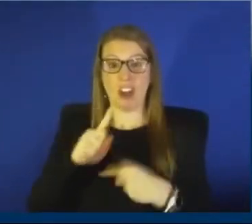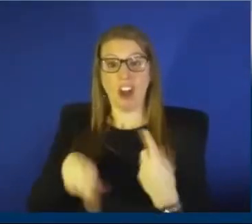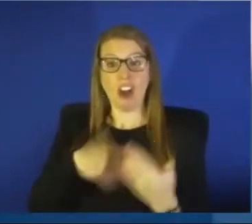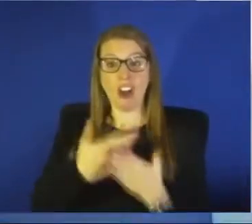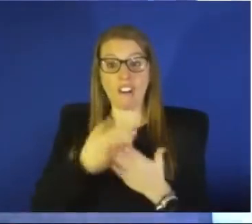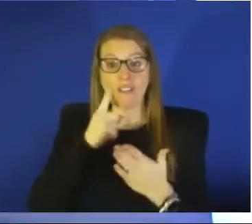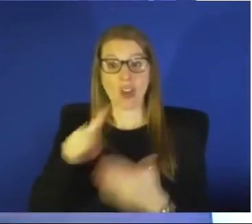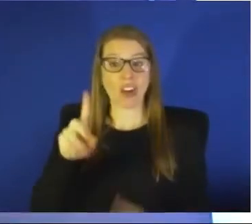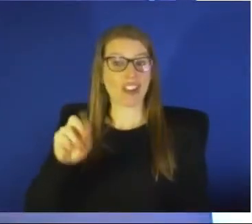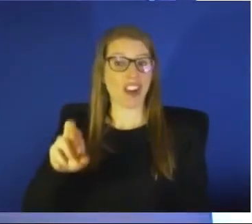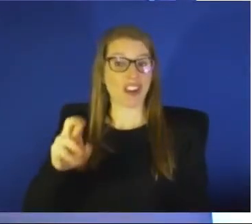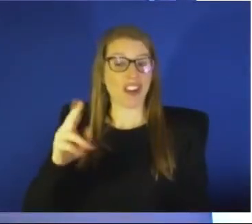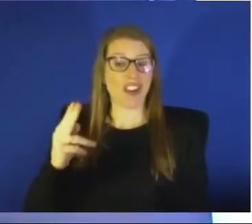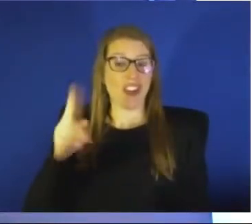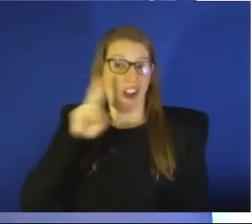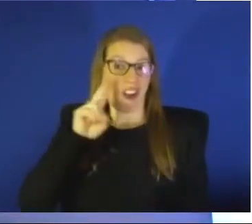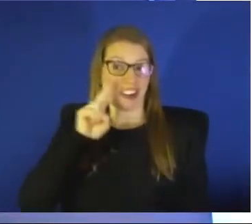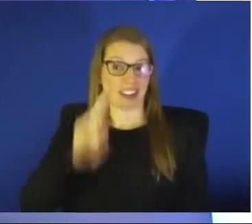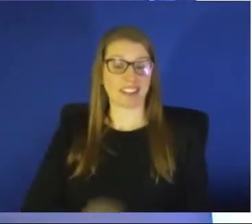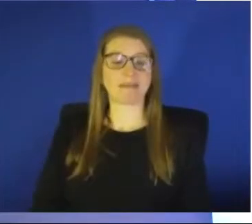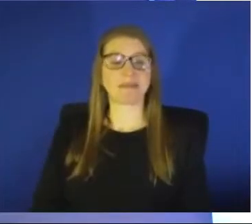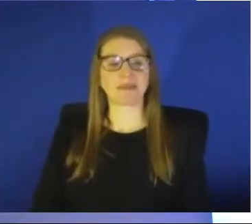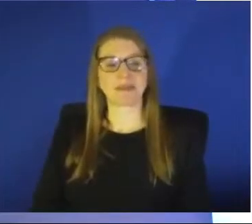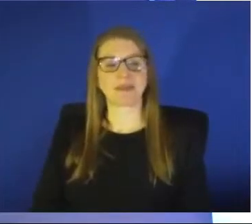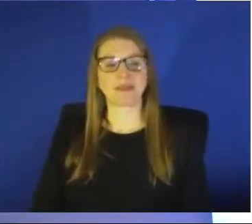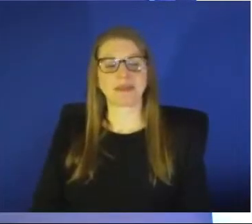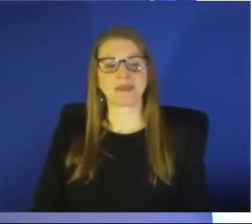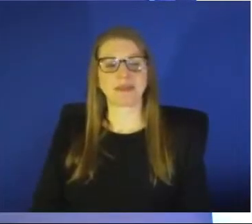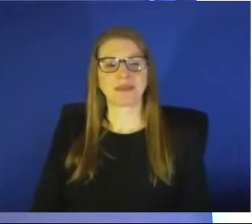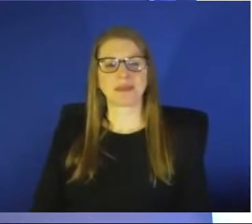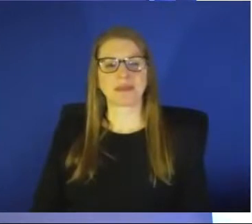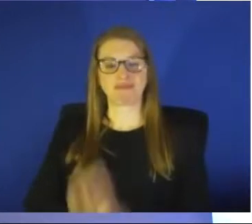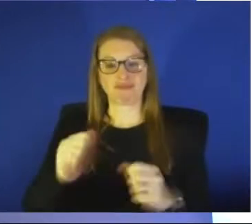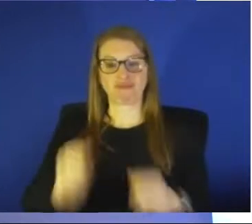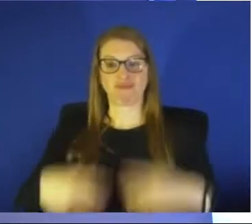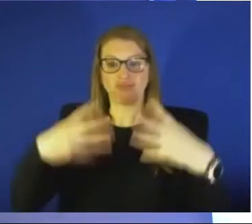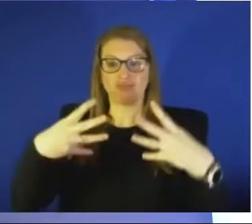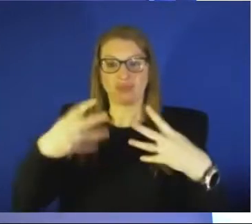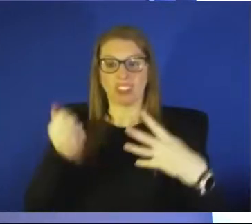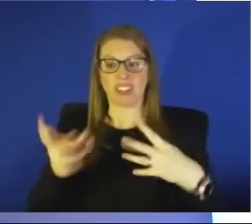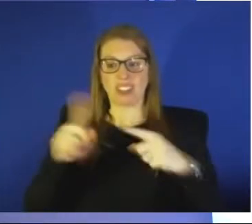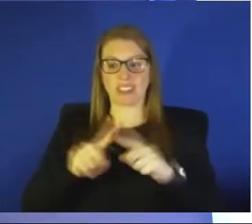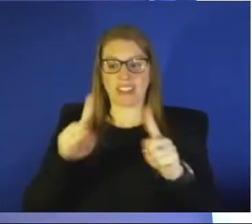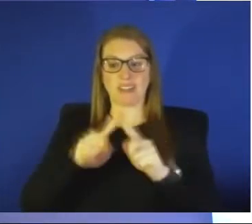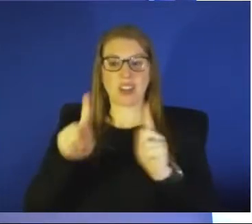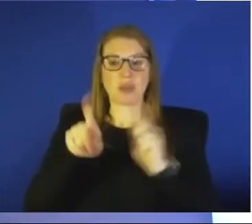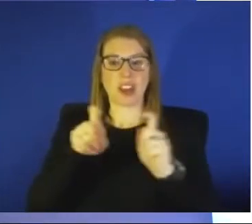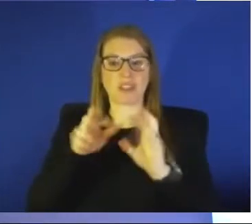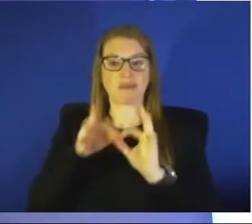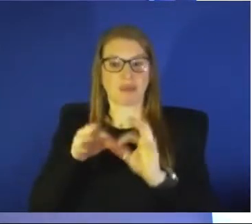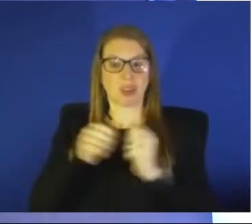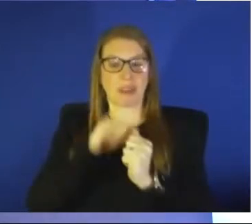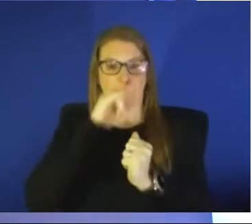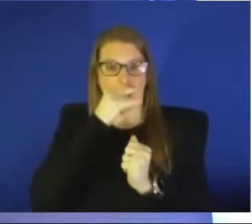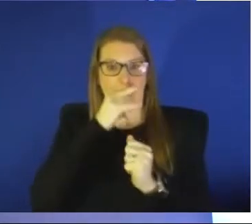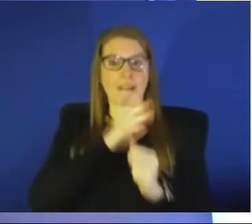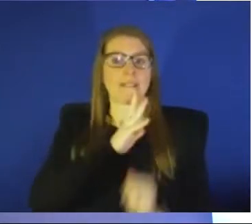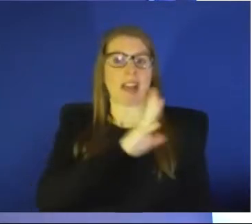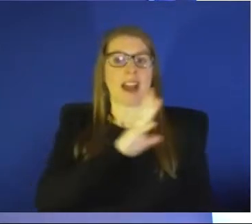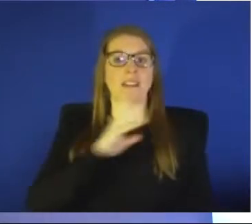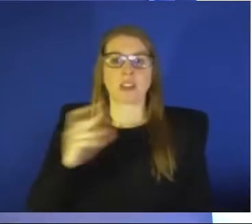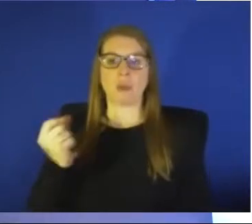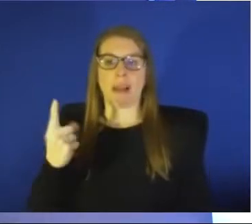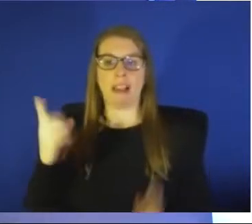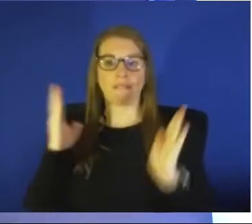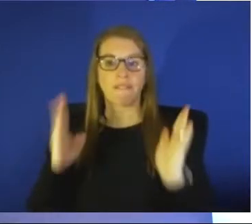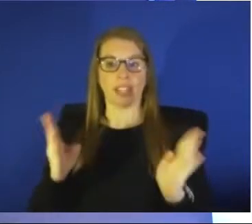let me just pull it up. We have a couple different questions about kids ages 5 to 11, when they'll get a